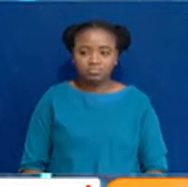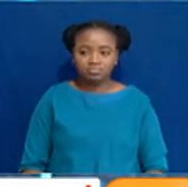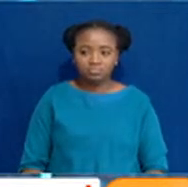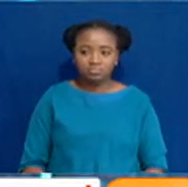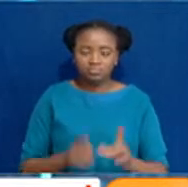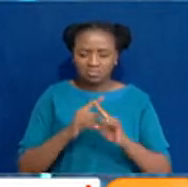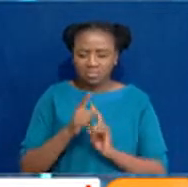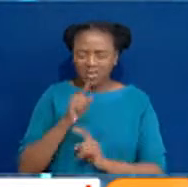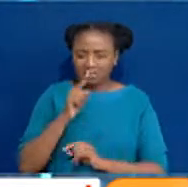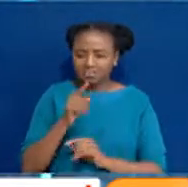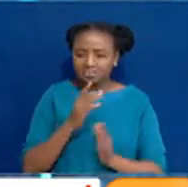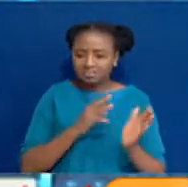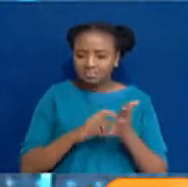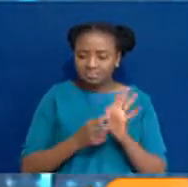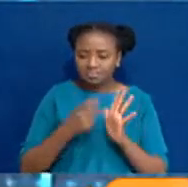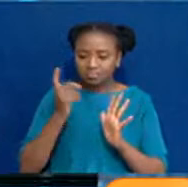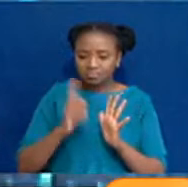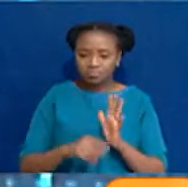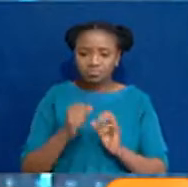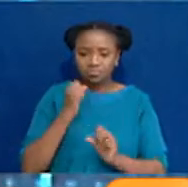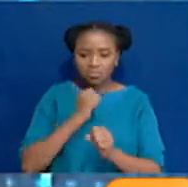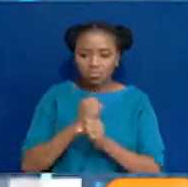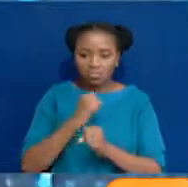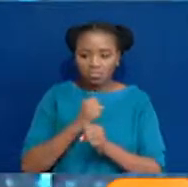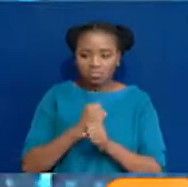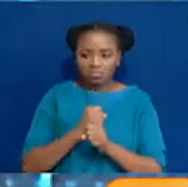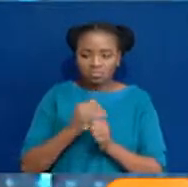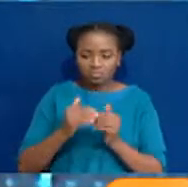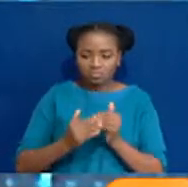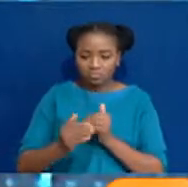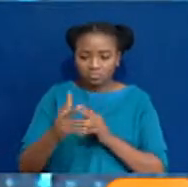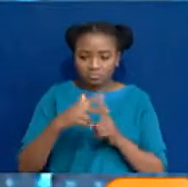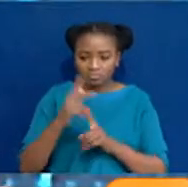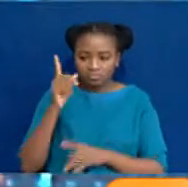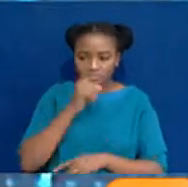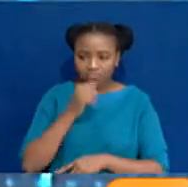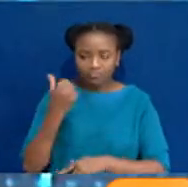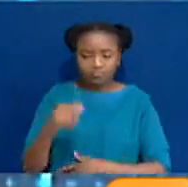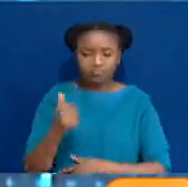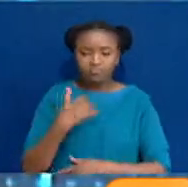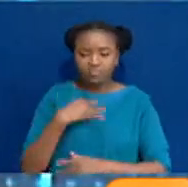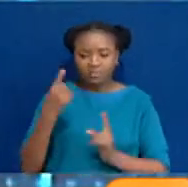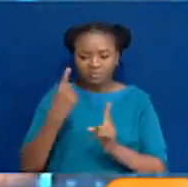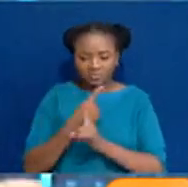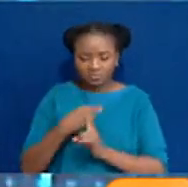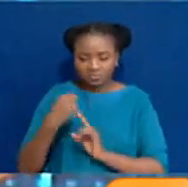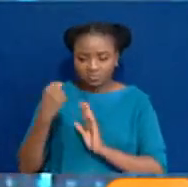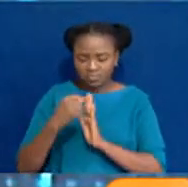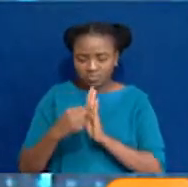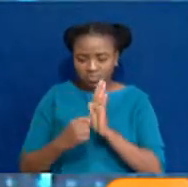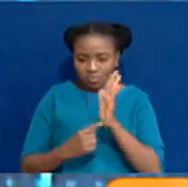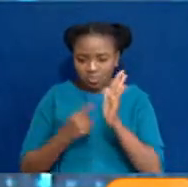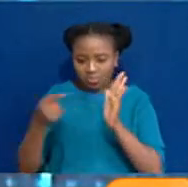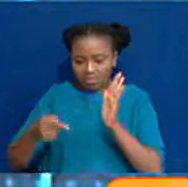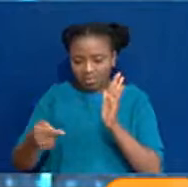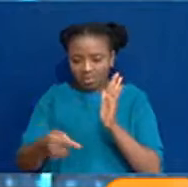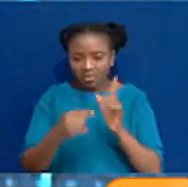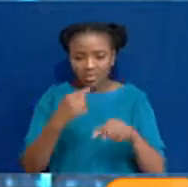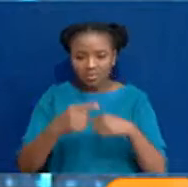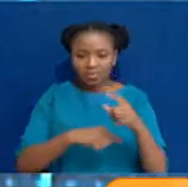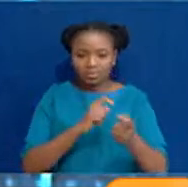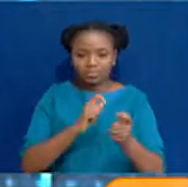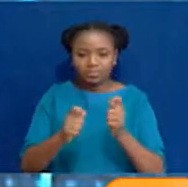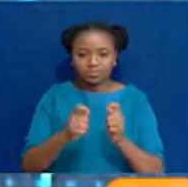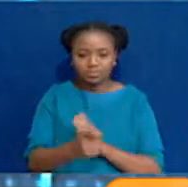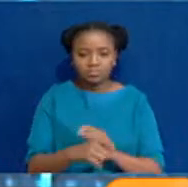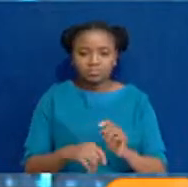it means is that the operational environment is not static. Factors in play keep on changing. It's dynamic. And as factors in